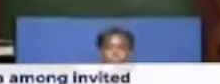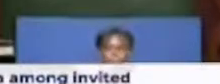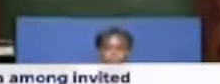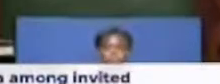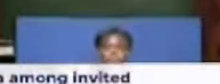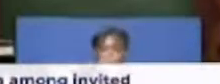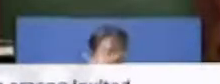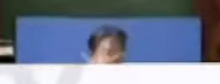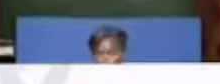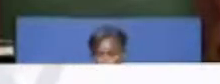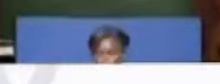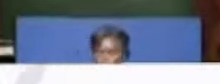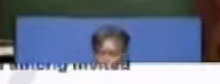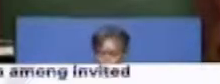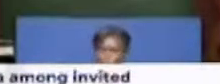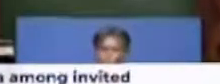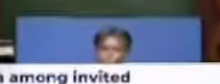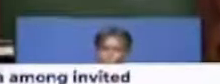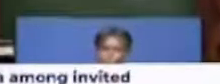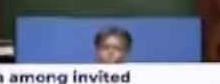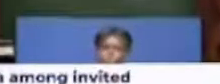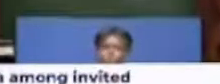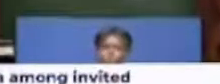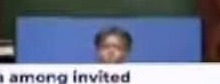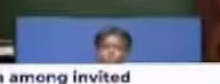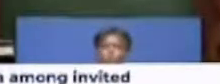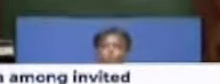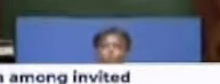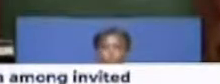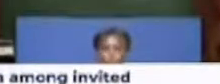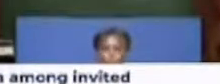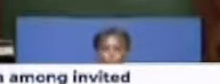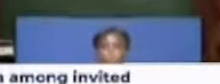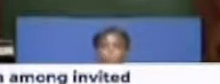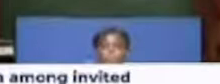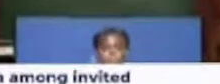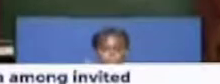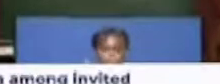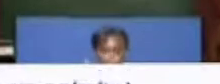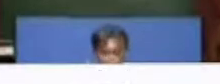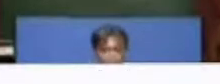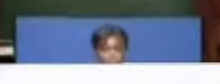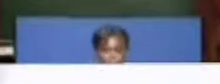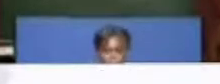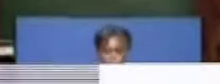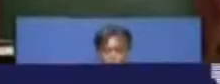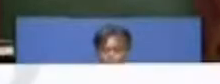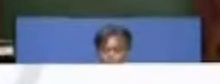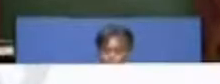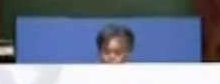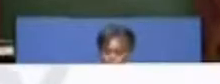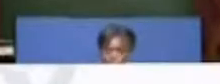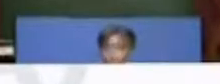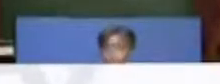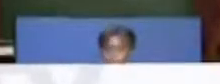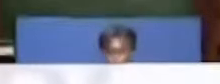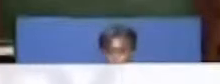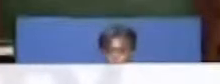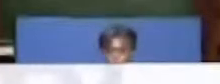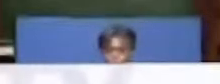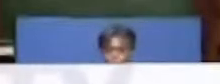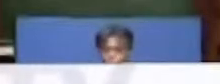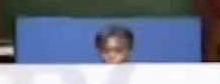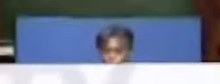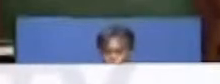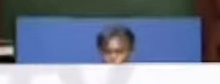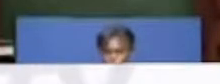because I am determined to tool and to retool our security forces to the highest standards attainable. And this is the only way